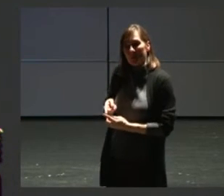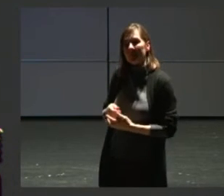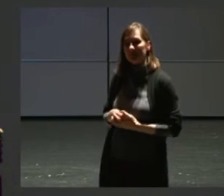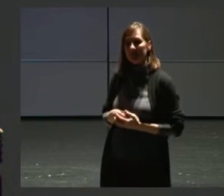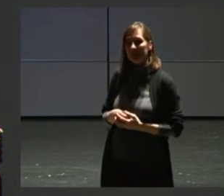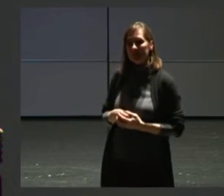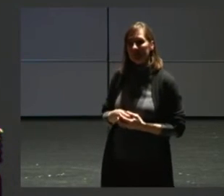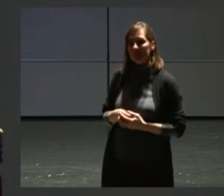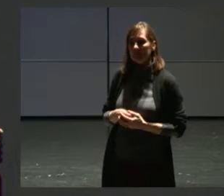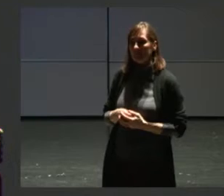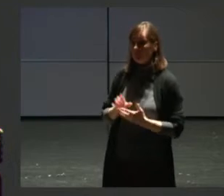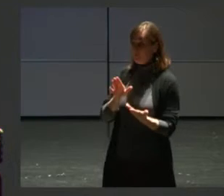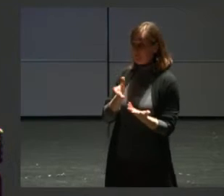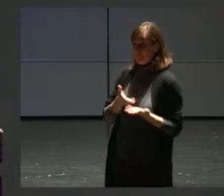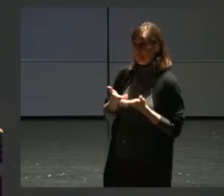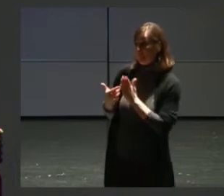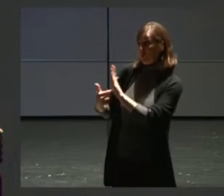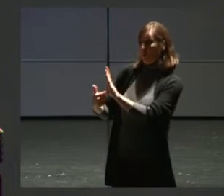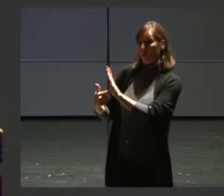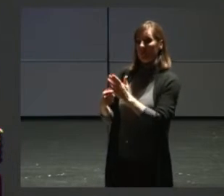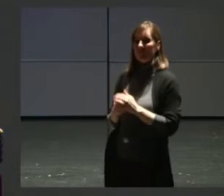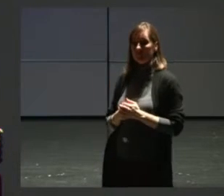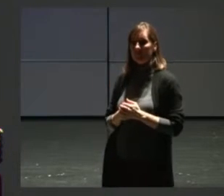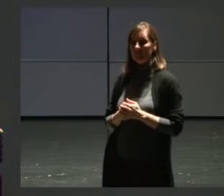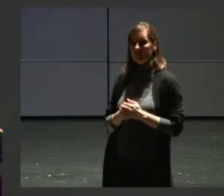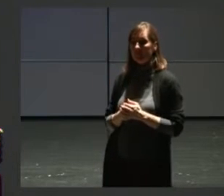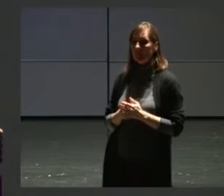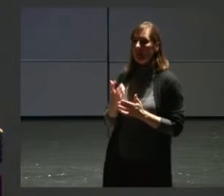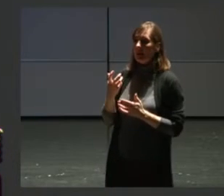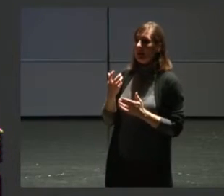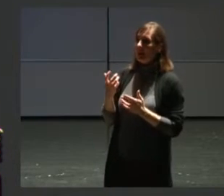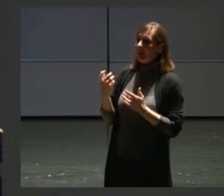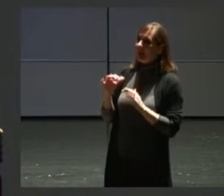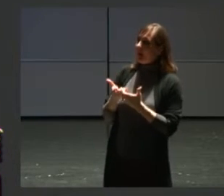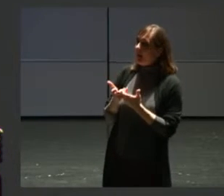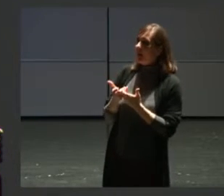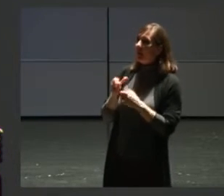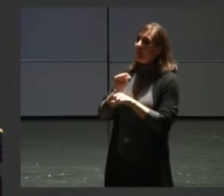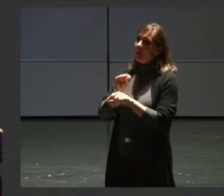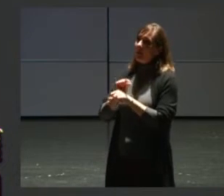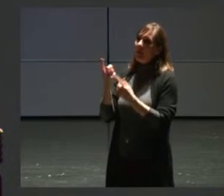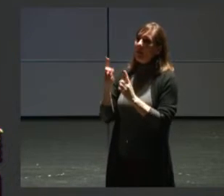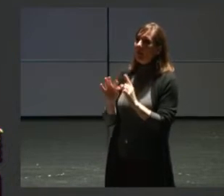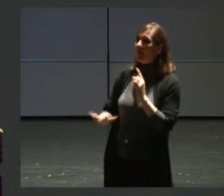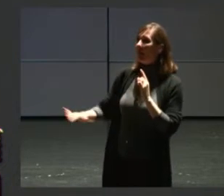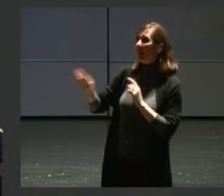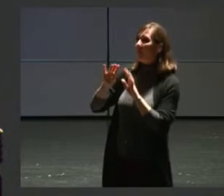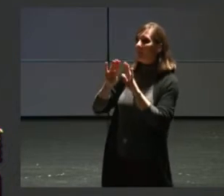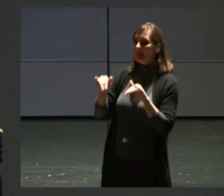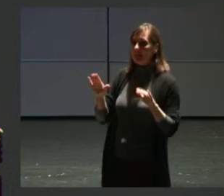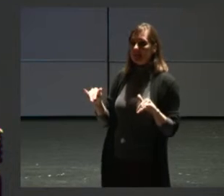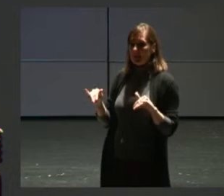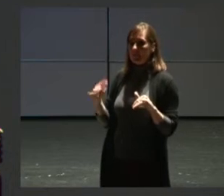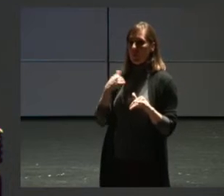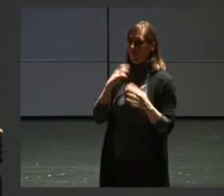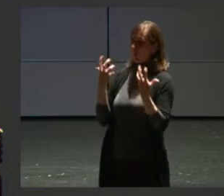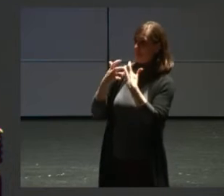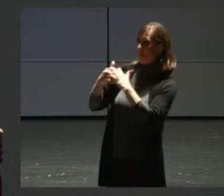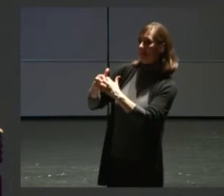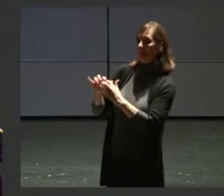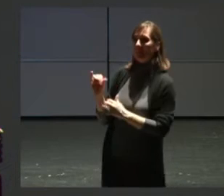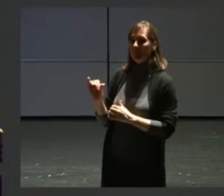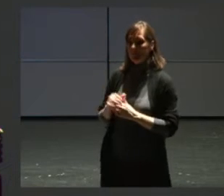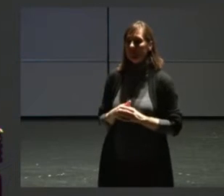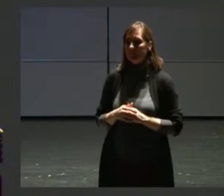and we brought that forward with some of the other elements that line up with some of the work that's happening across the system. And I have made